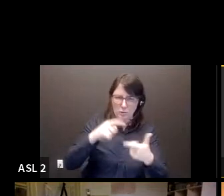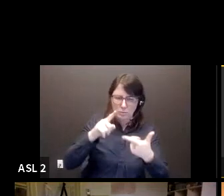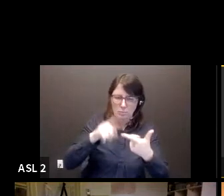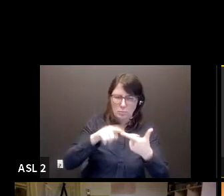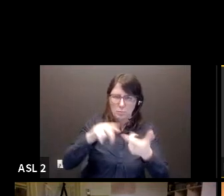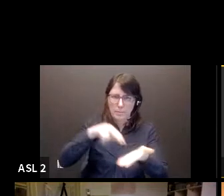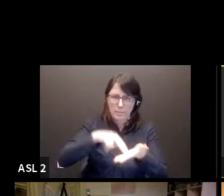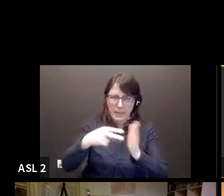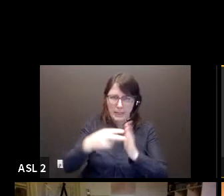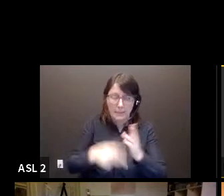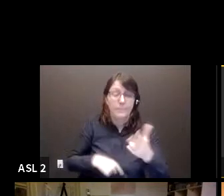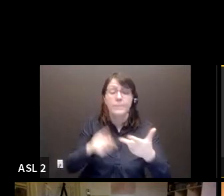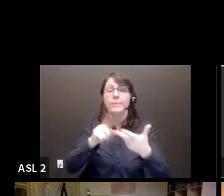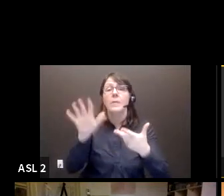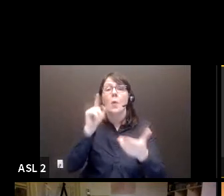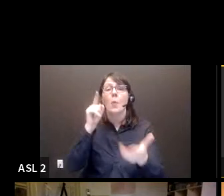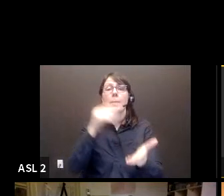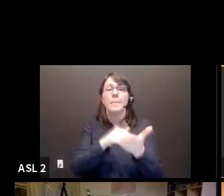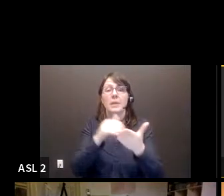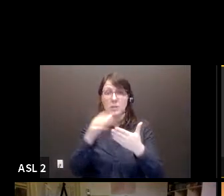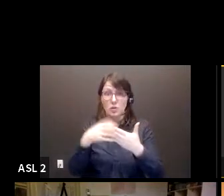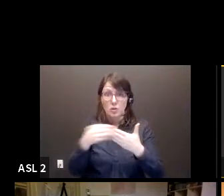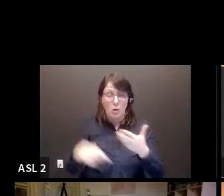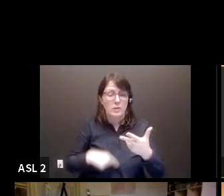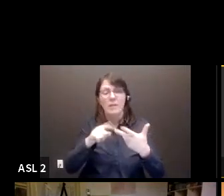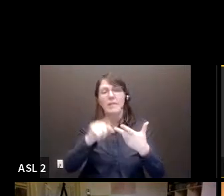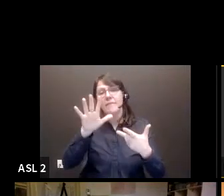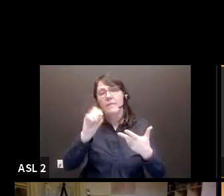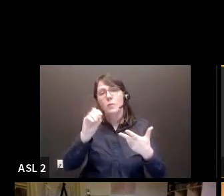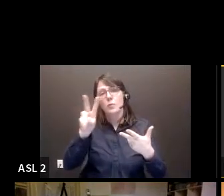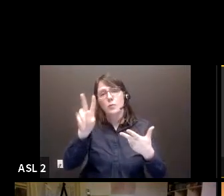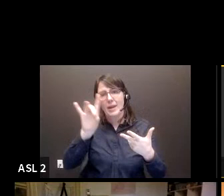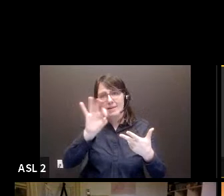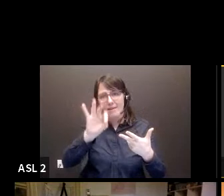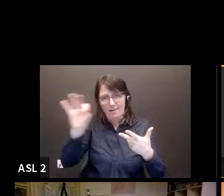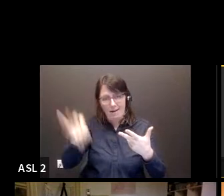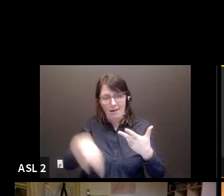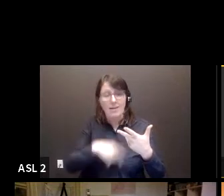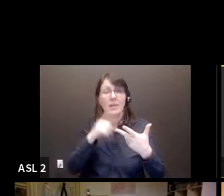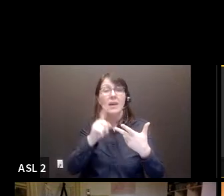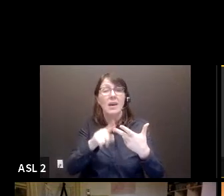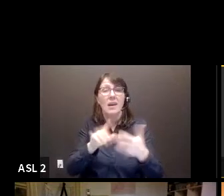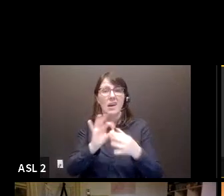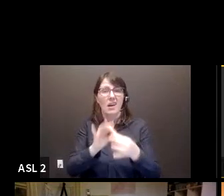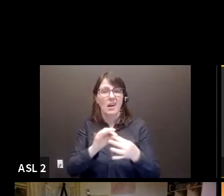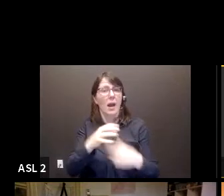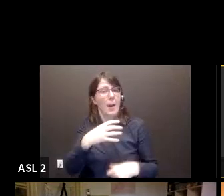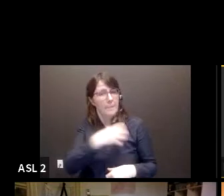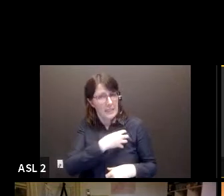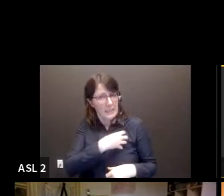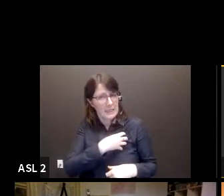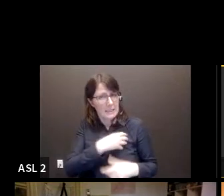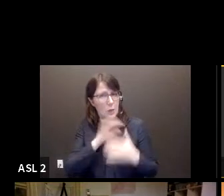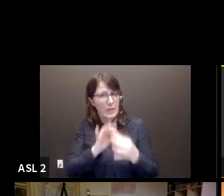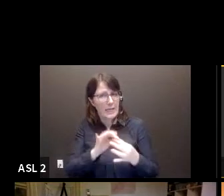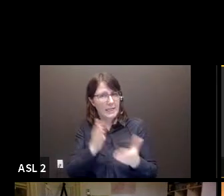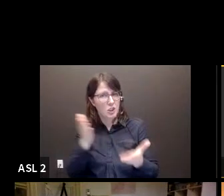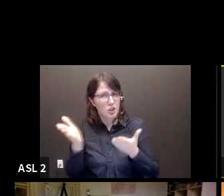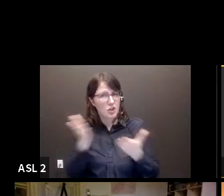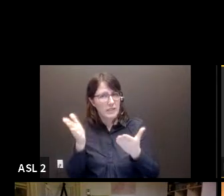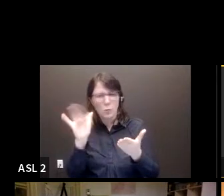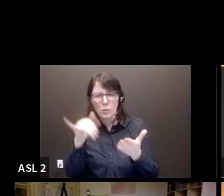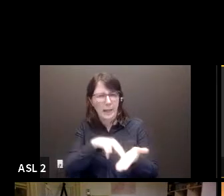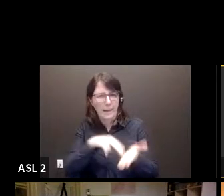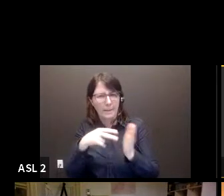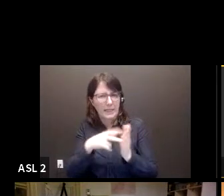dollars for line item 502 899 which is slated for police related services and we'd like to know what this refers to